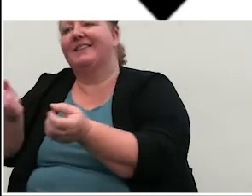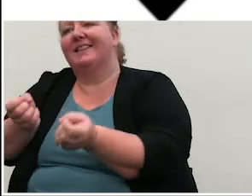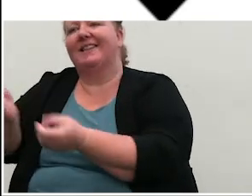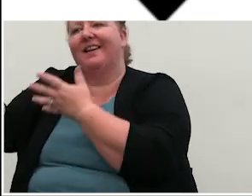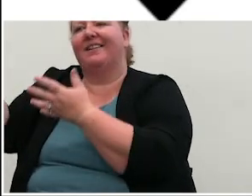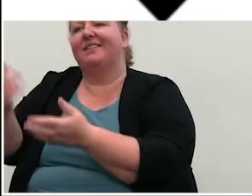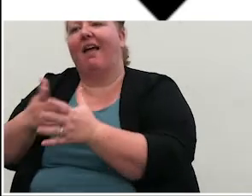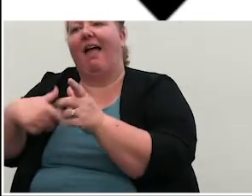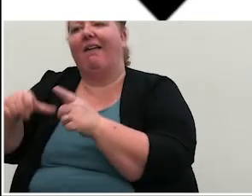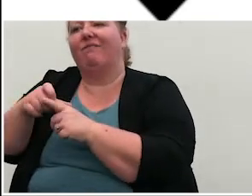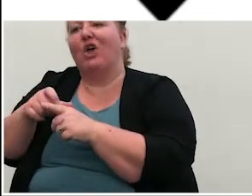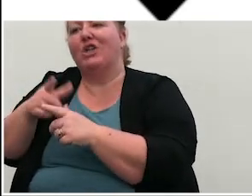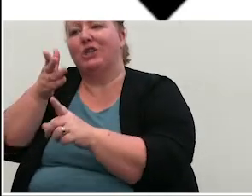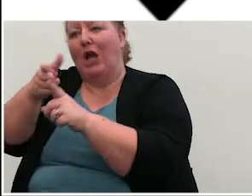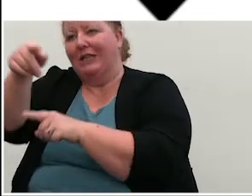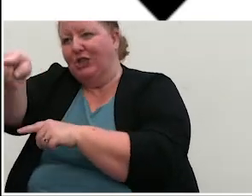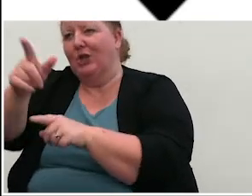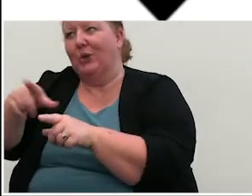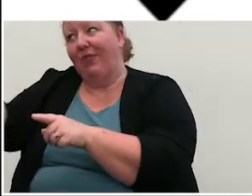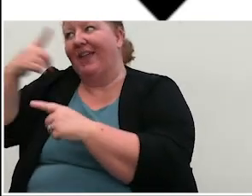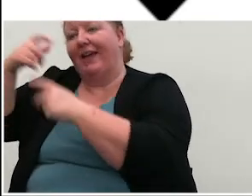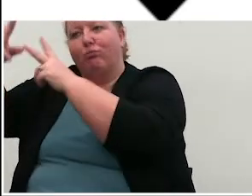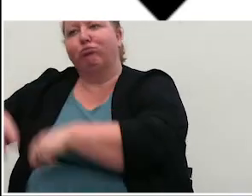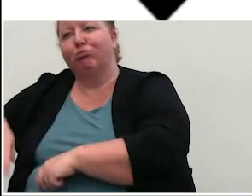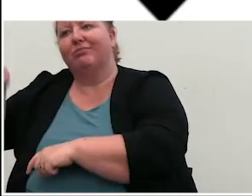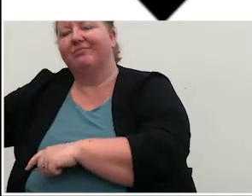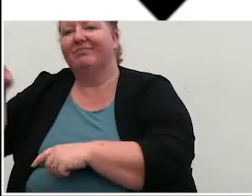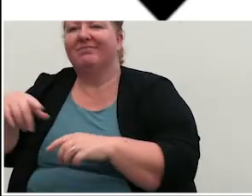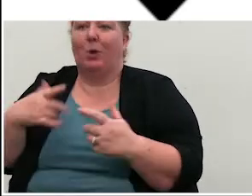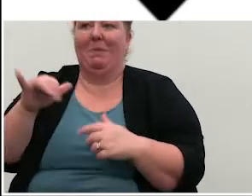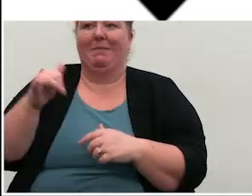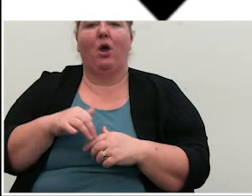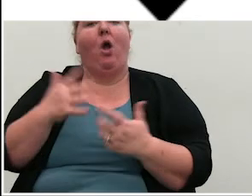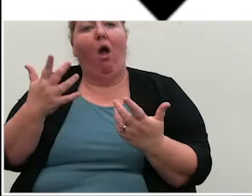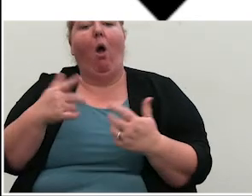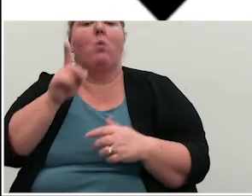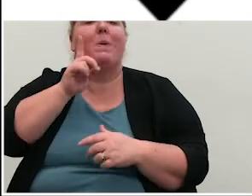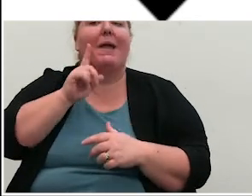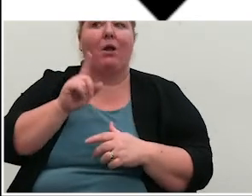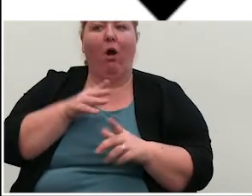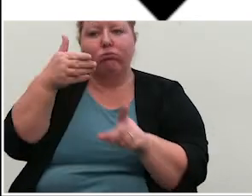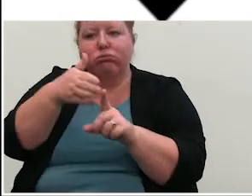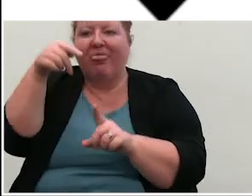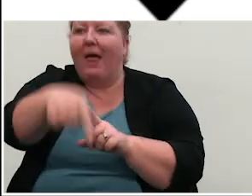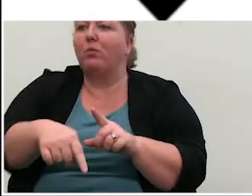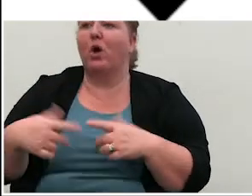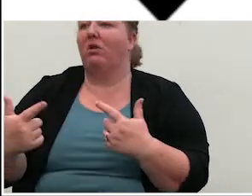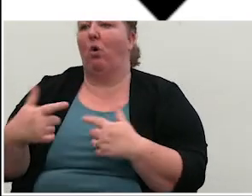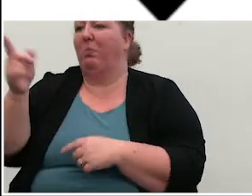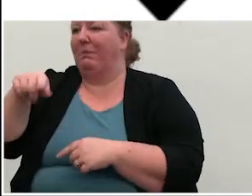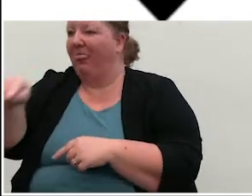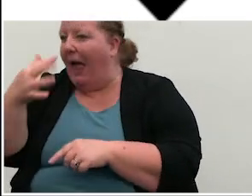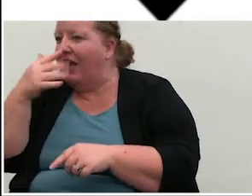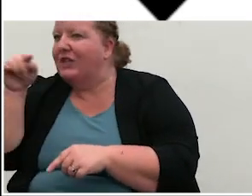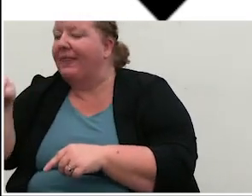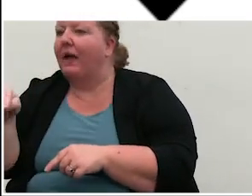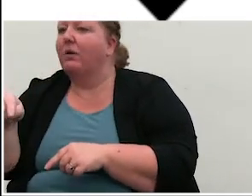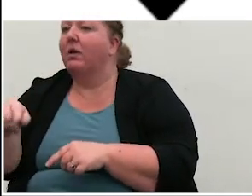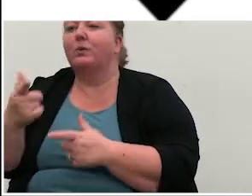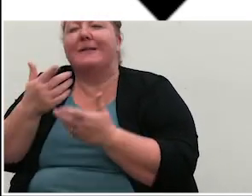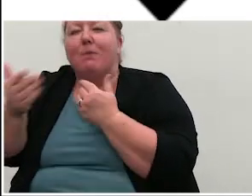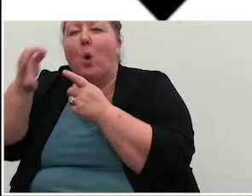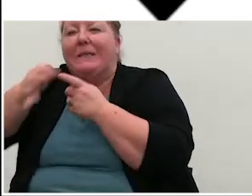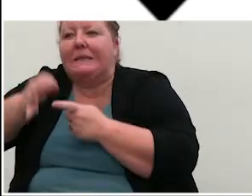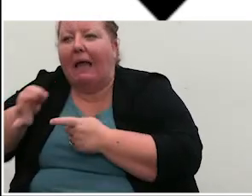now getting headline figures of, oh yes, it's women seeing this one, or people this age are seeing that one, it's actually much more detailed